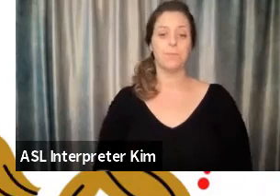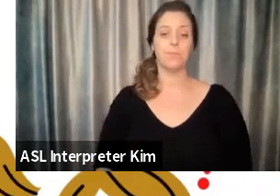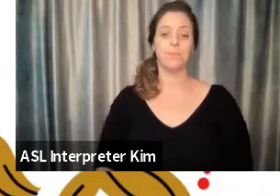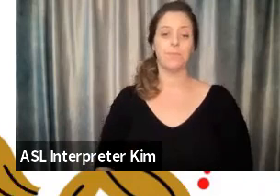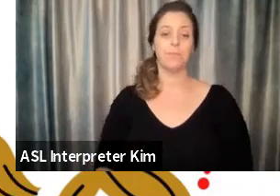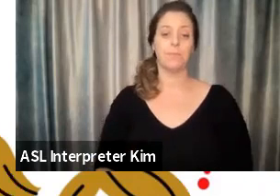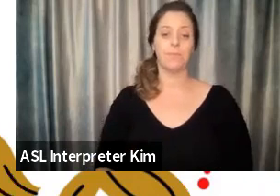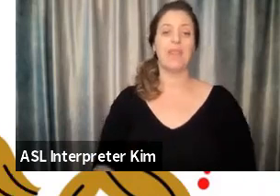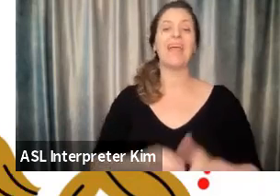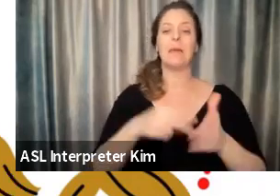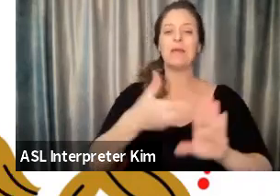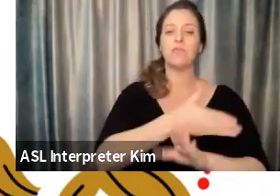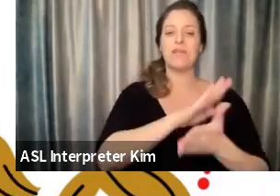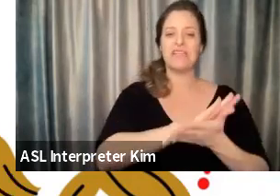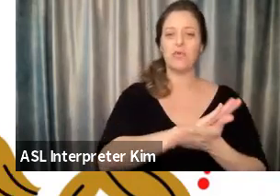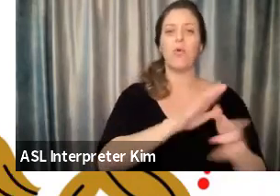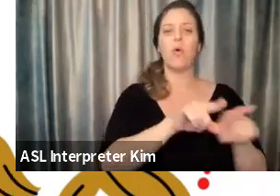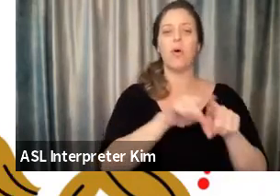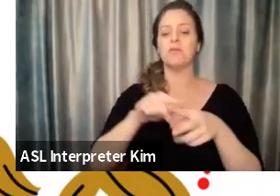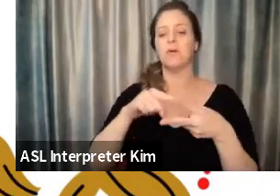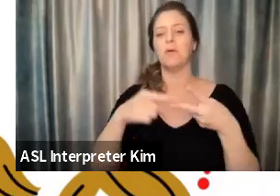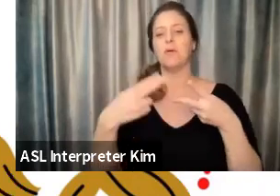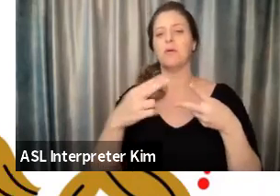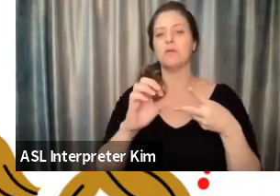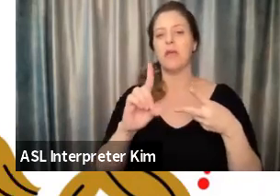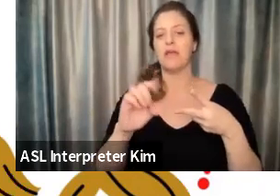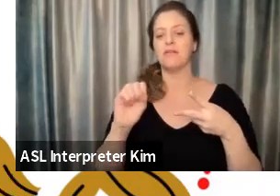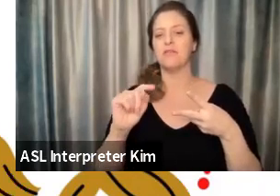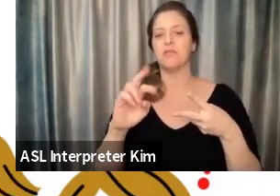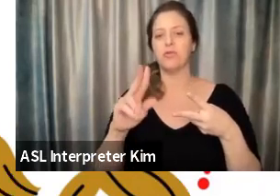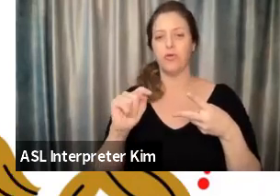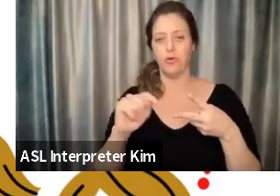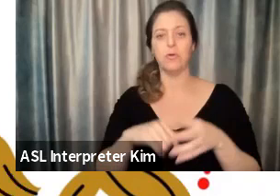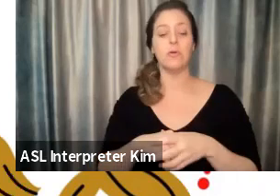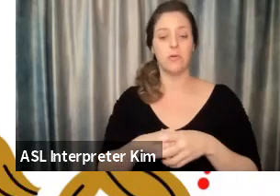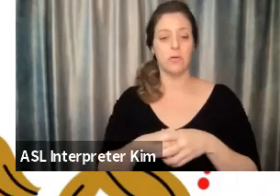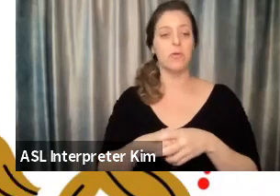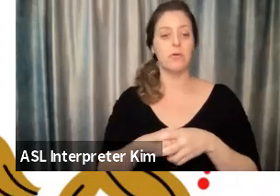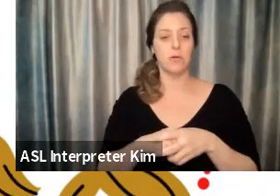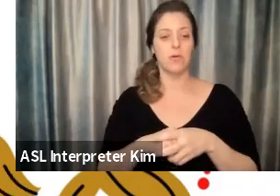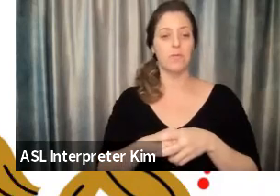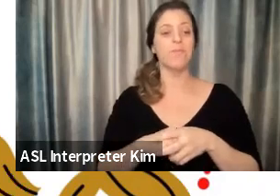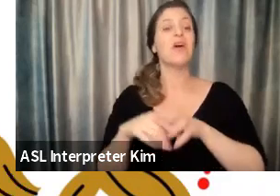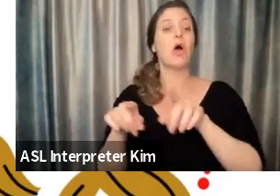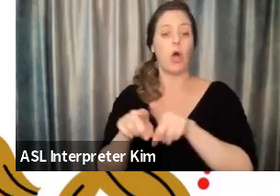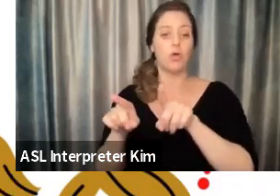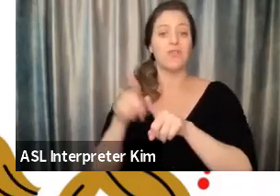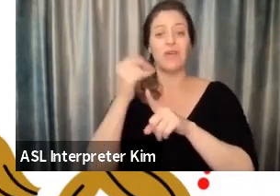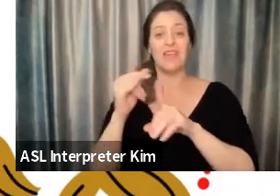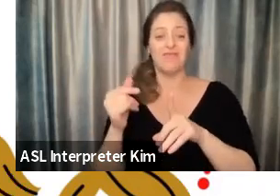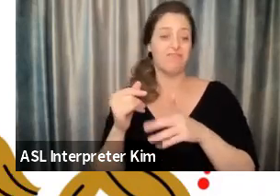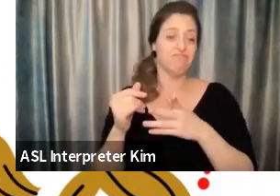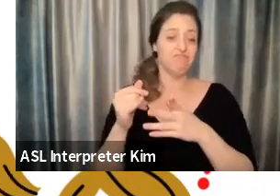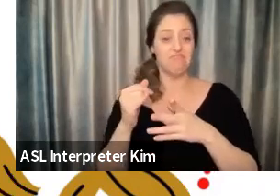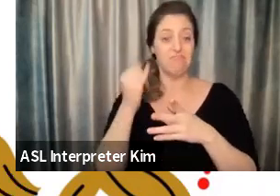for preschool services and for Head Start. And then we have, in this case, also with families that could qualify also